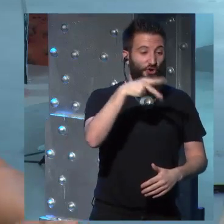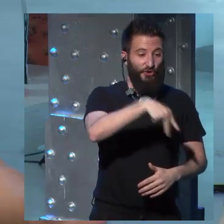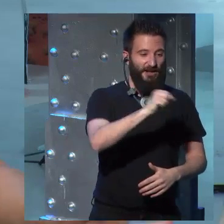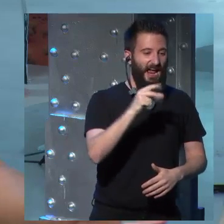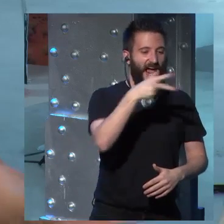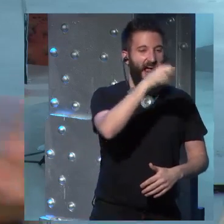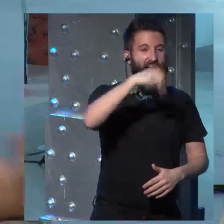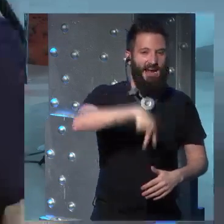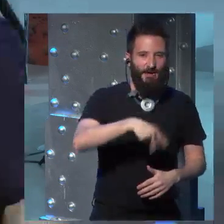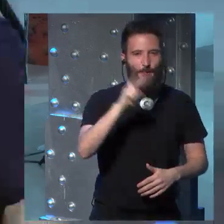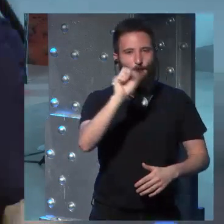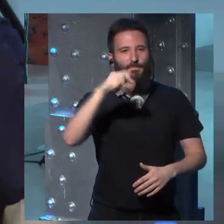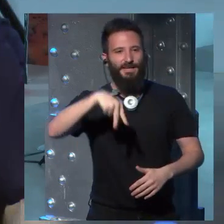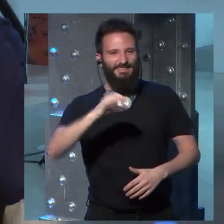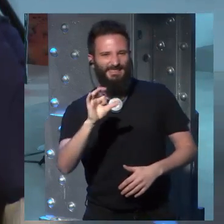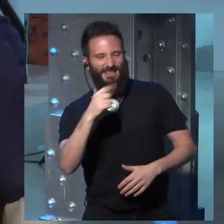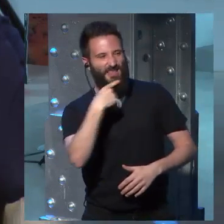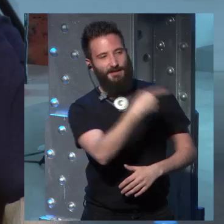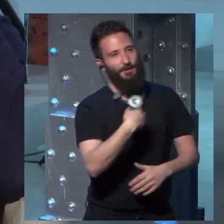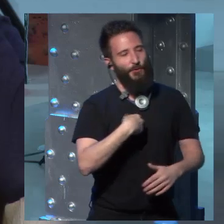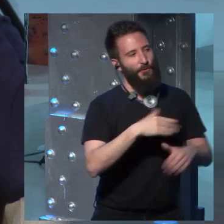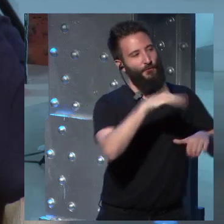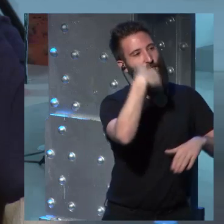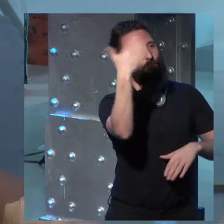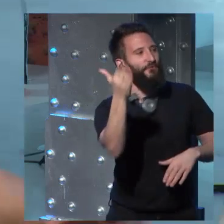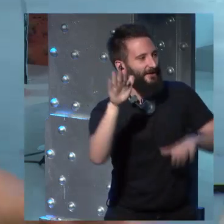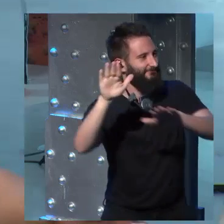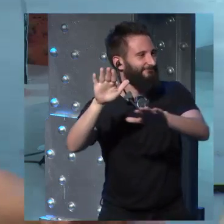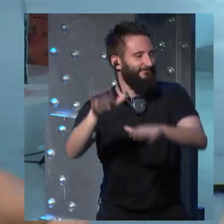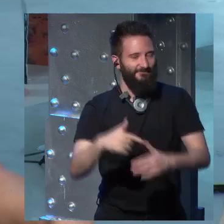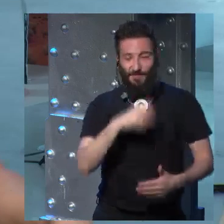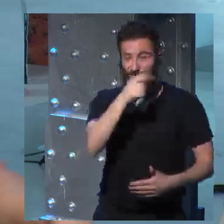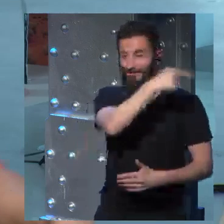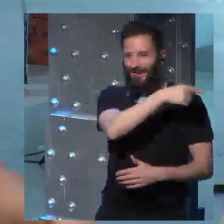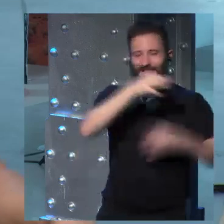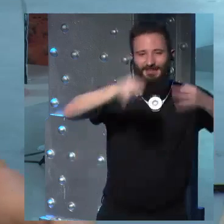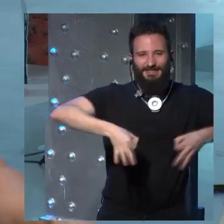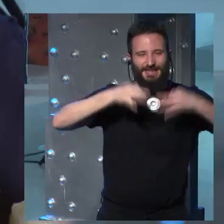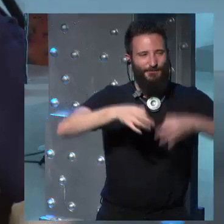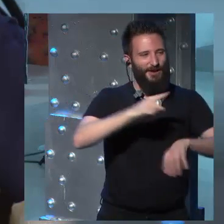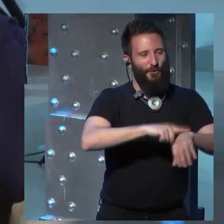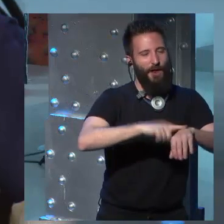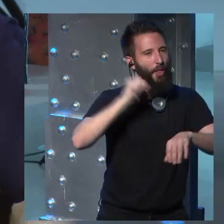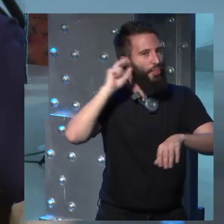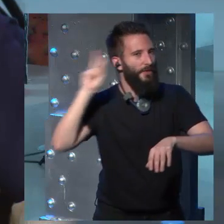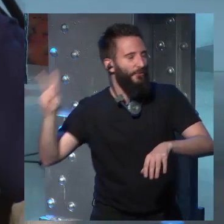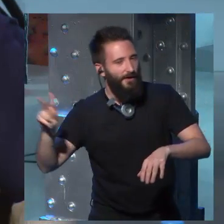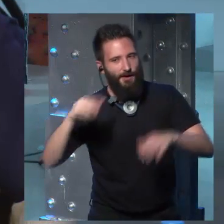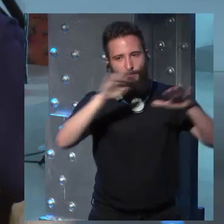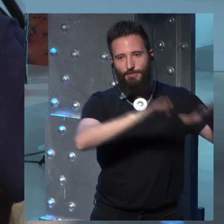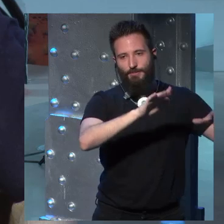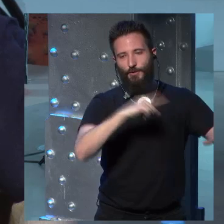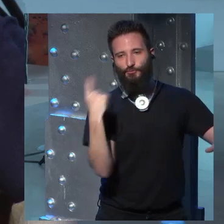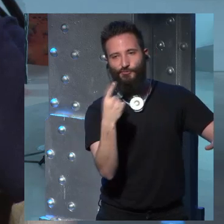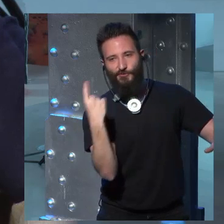That man spends all of his time outside at 2 o'clock in the morning alone. Yeah. I had a few scenes